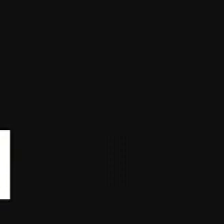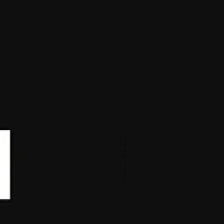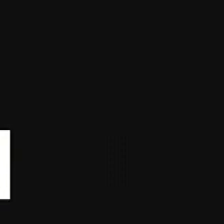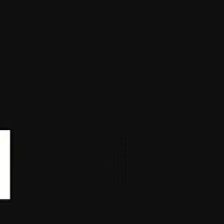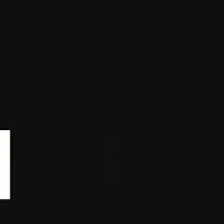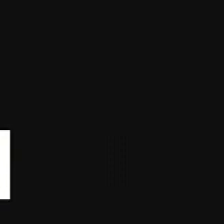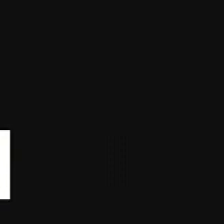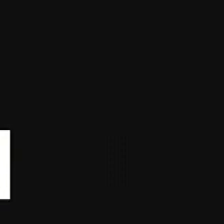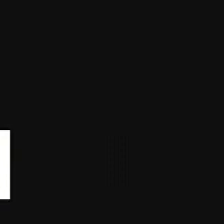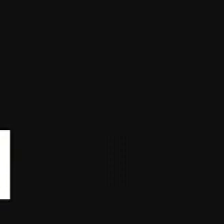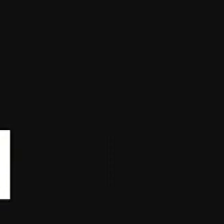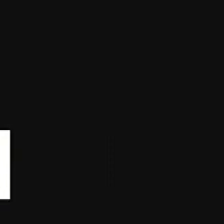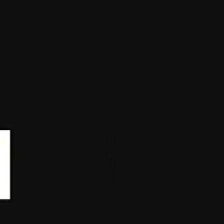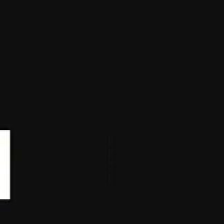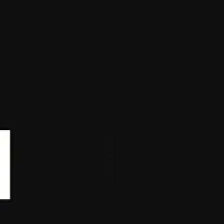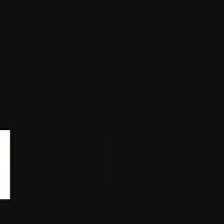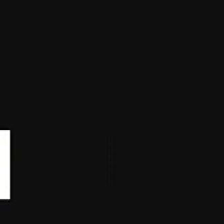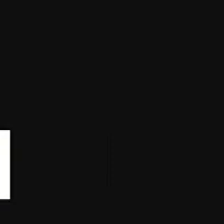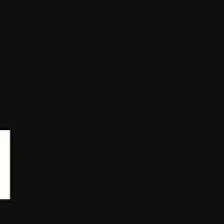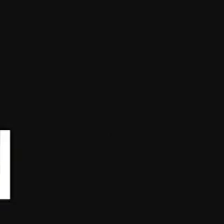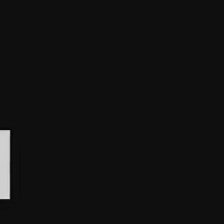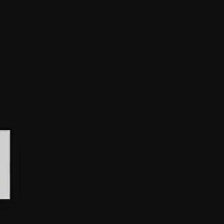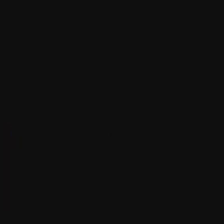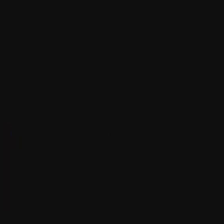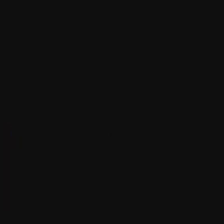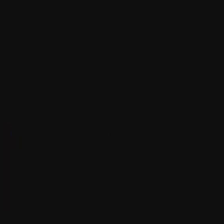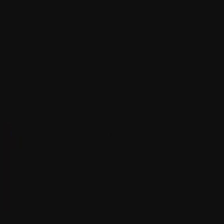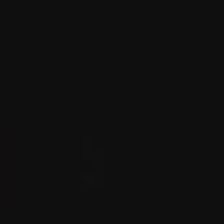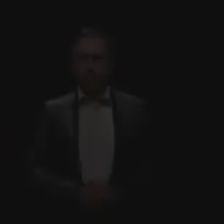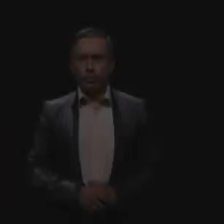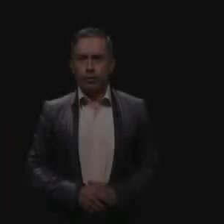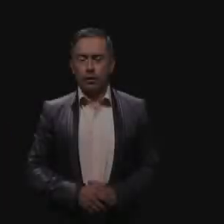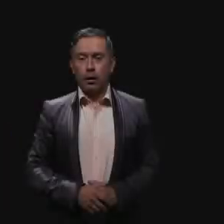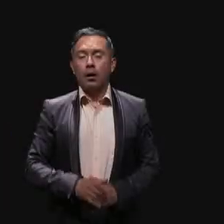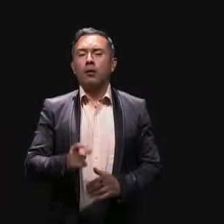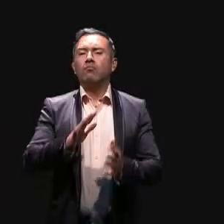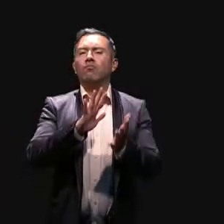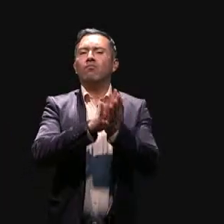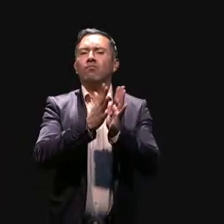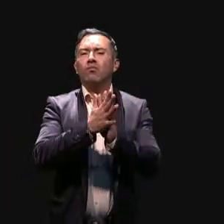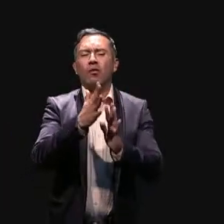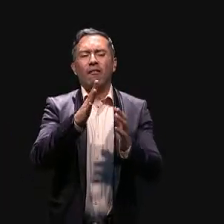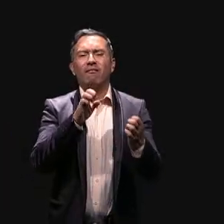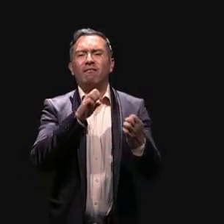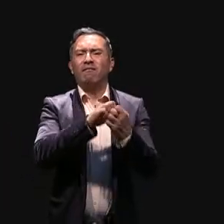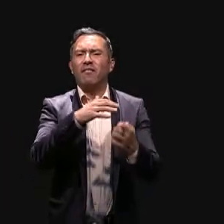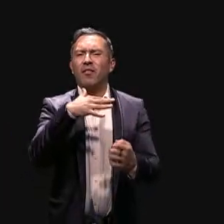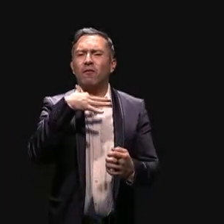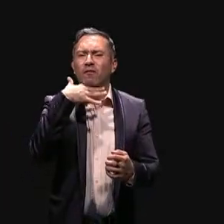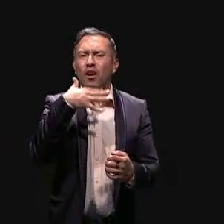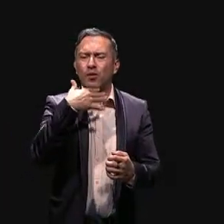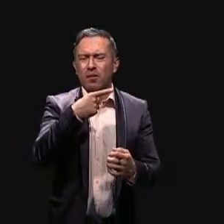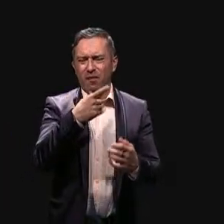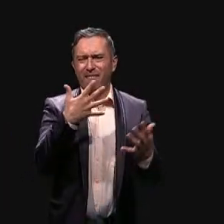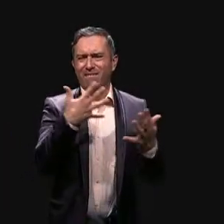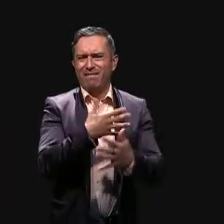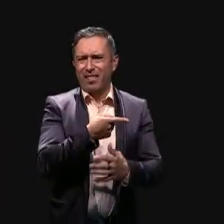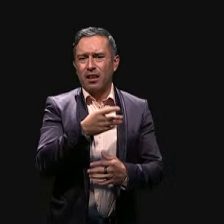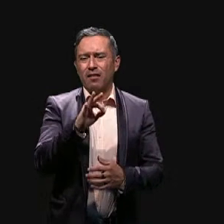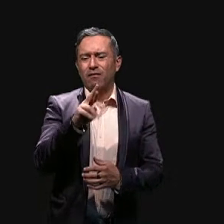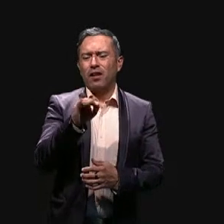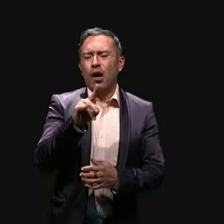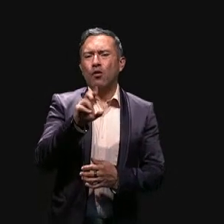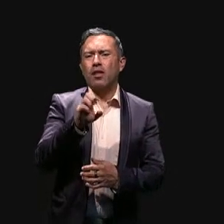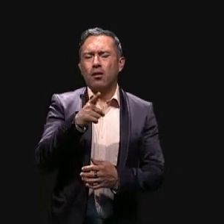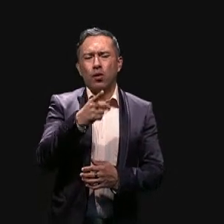vote. Fraud is often used as a way to say that it takes away your valid vote because someone who was